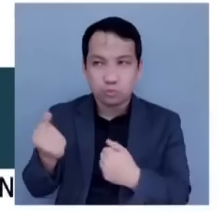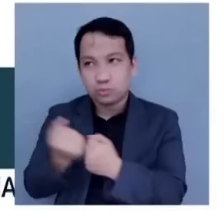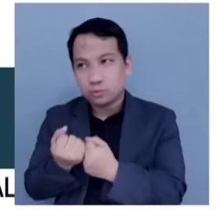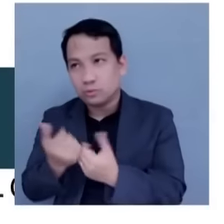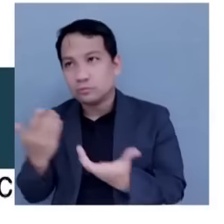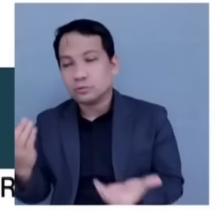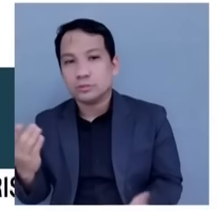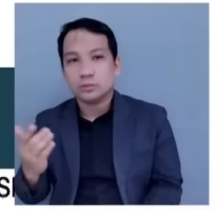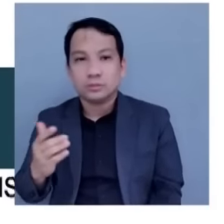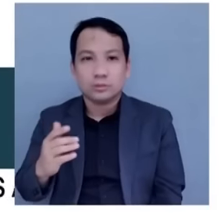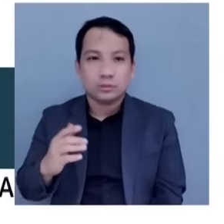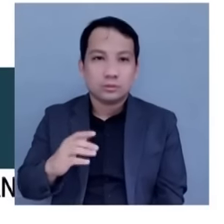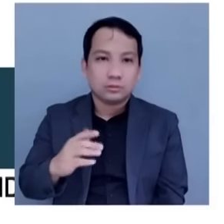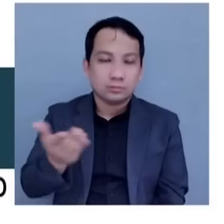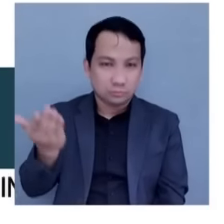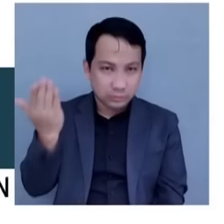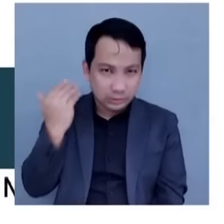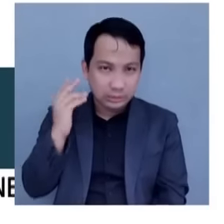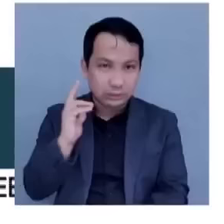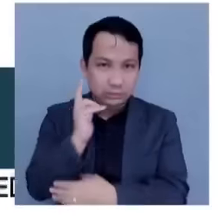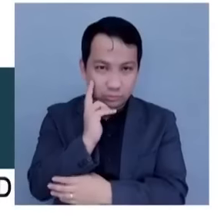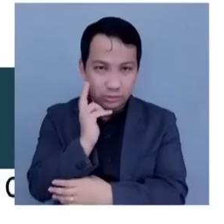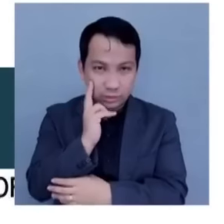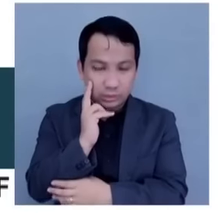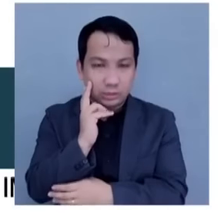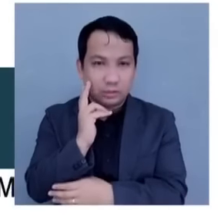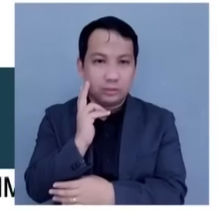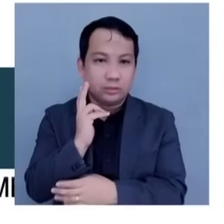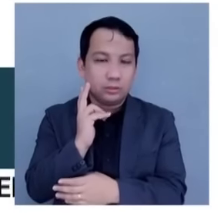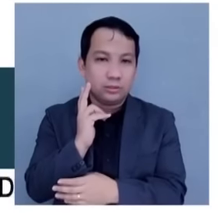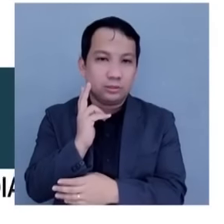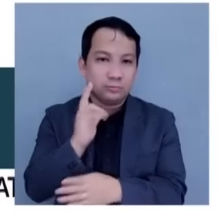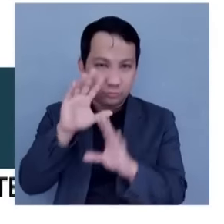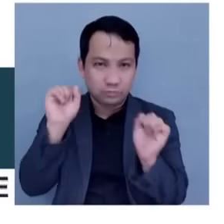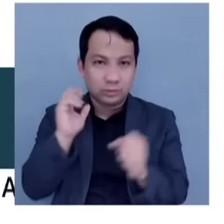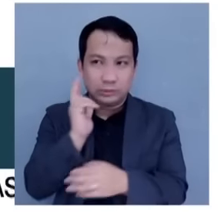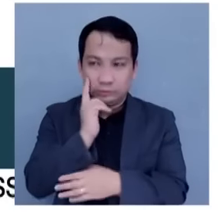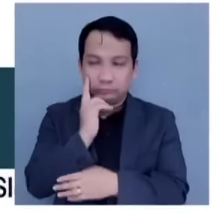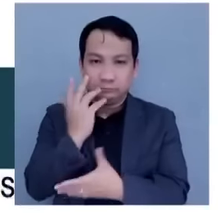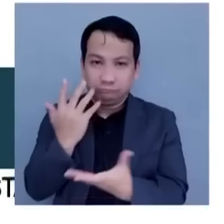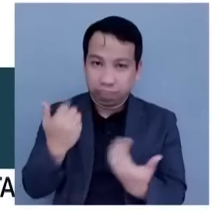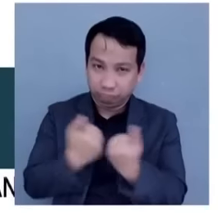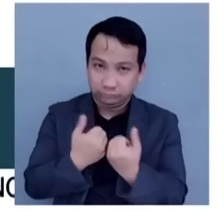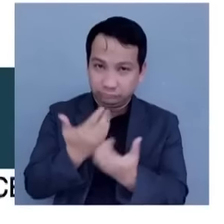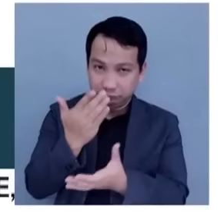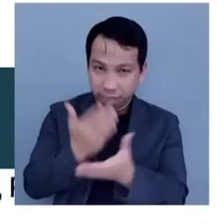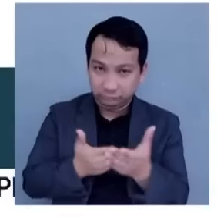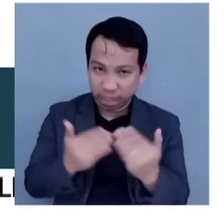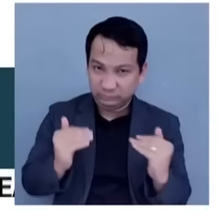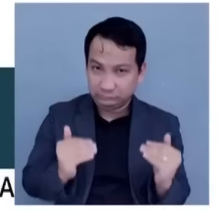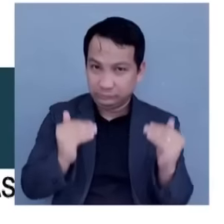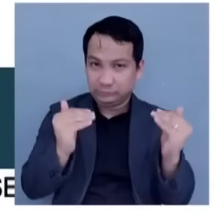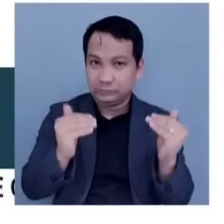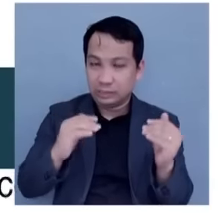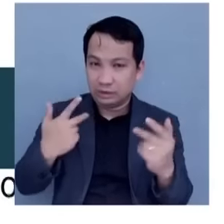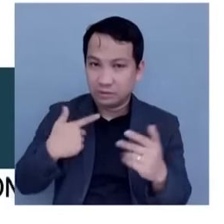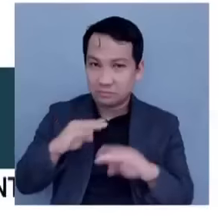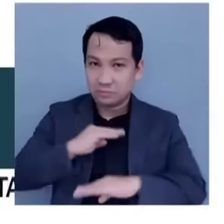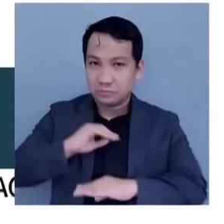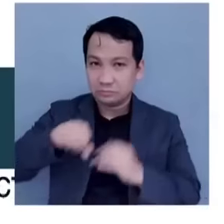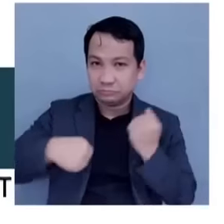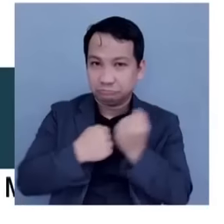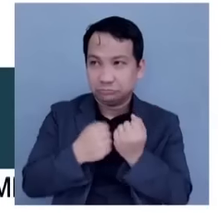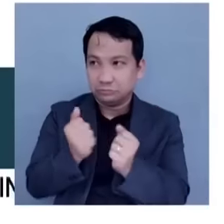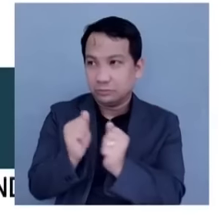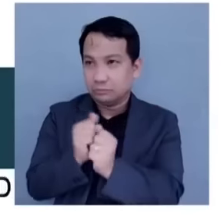of the former president, Rodrigo Duterte. Having said that, Viv, is this bill getting enough support from his colleagues? What's